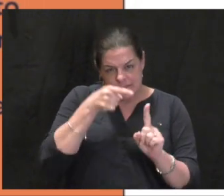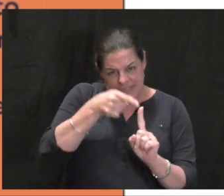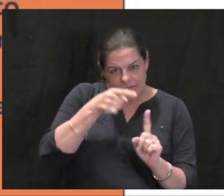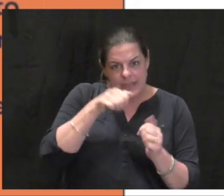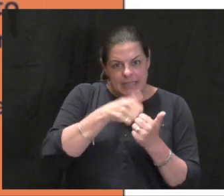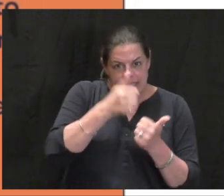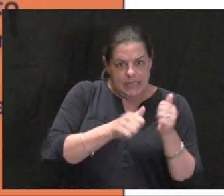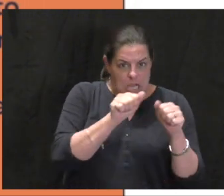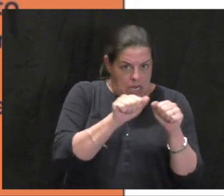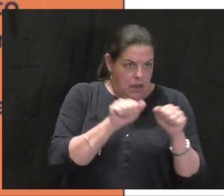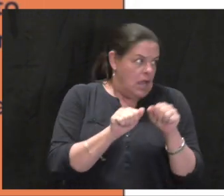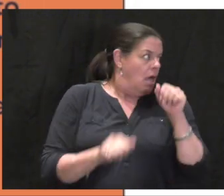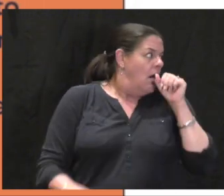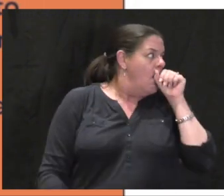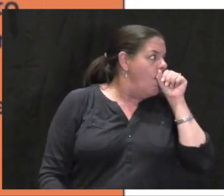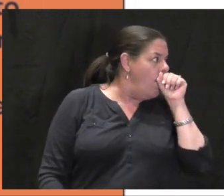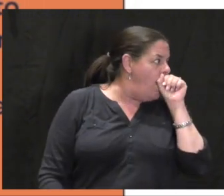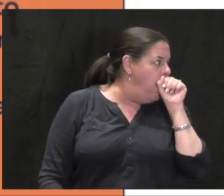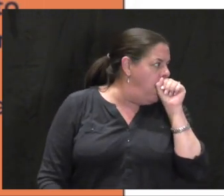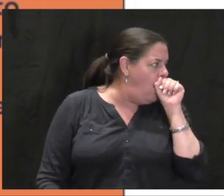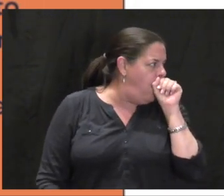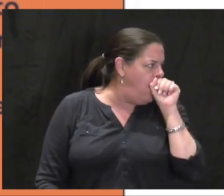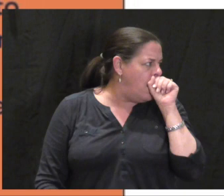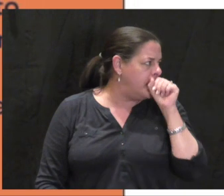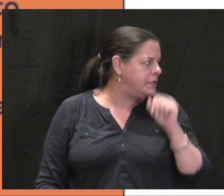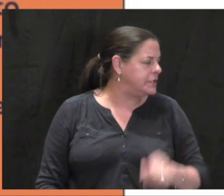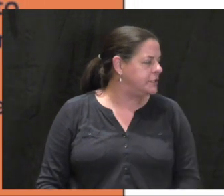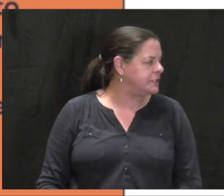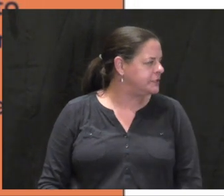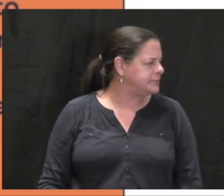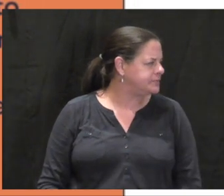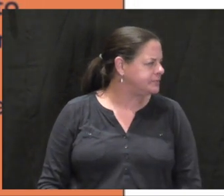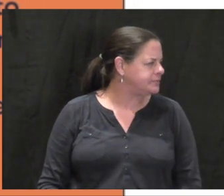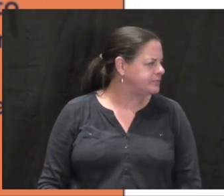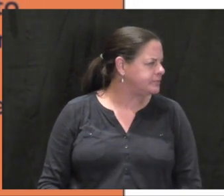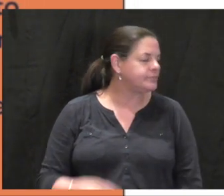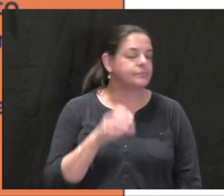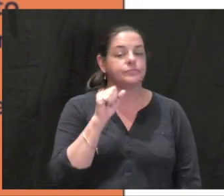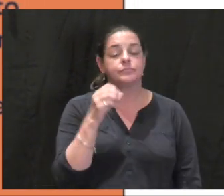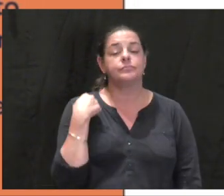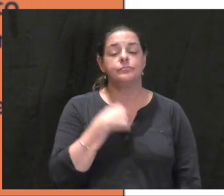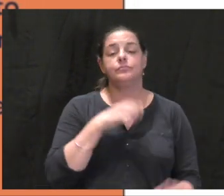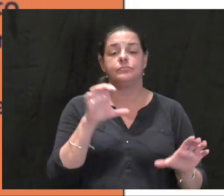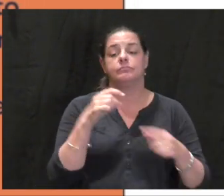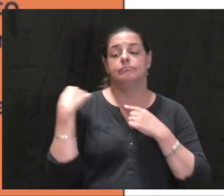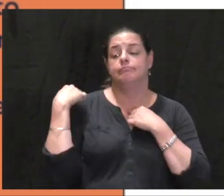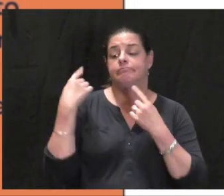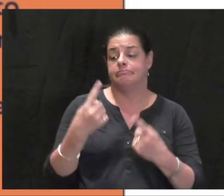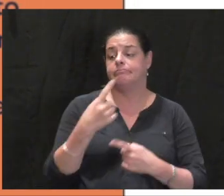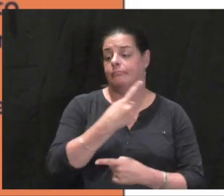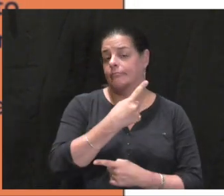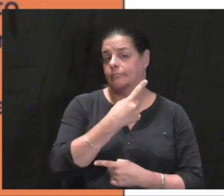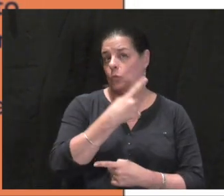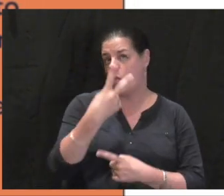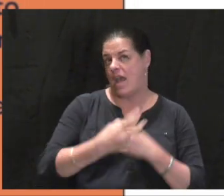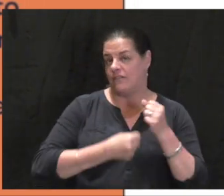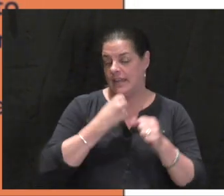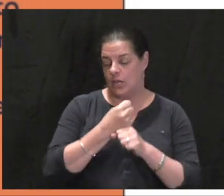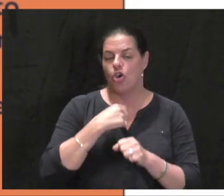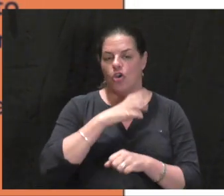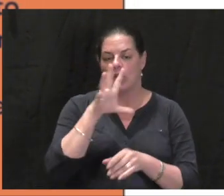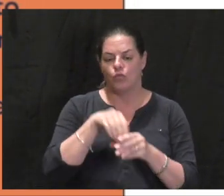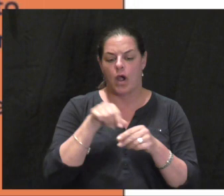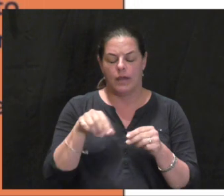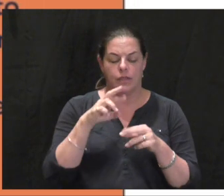and in this position, here are a few things I decided I wanted to highlight for you guys. So one of the biggest things was exit interviews. So typically when a